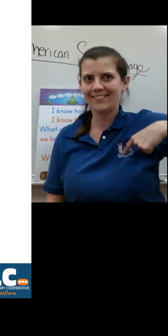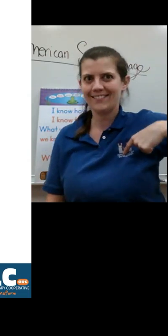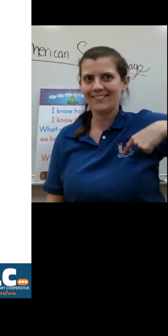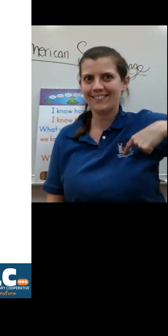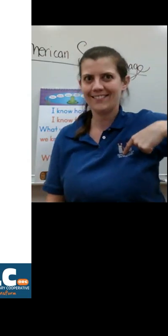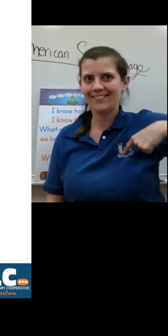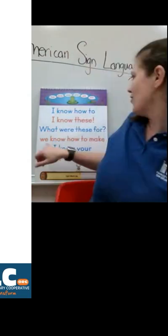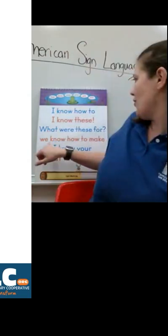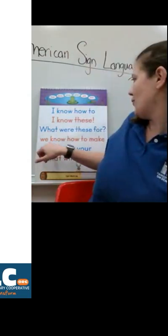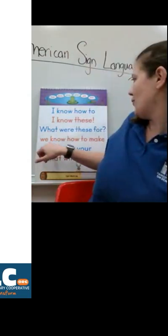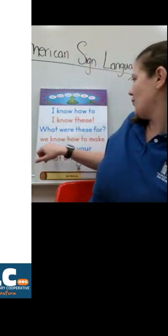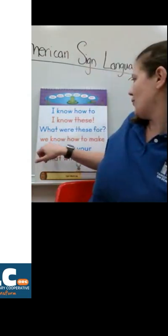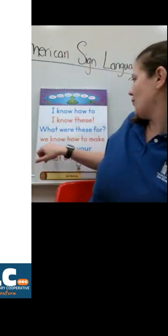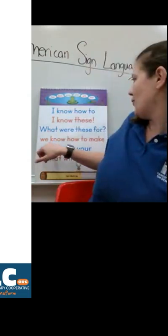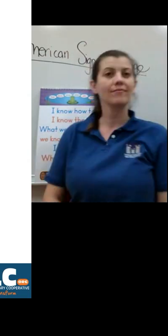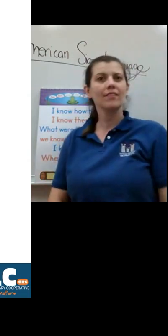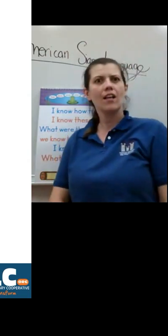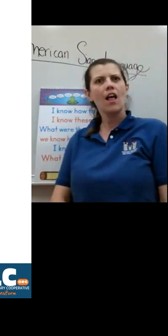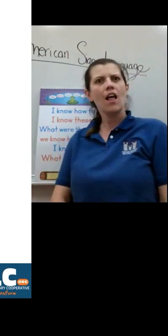Alright.